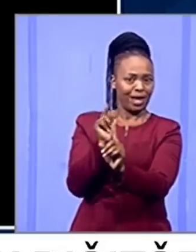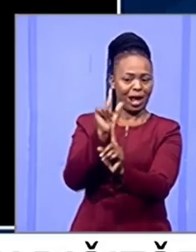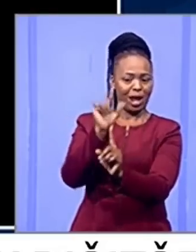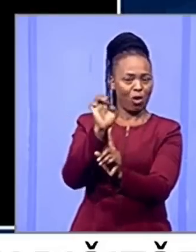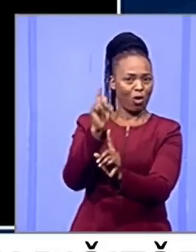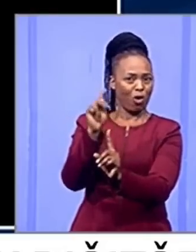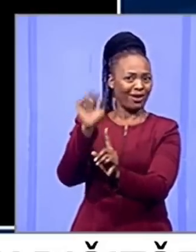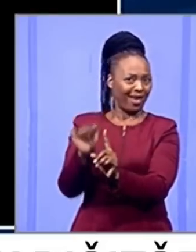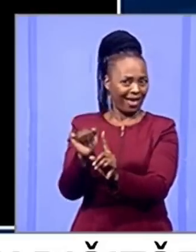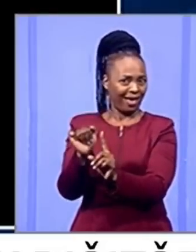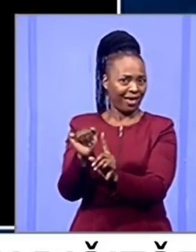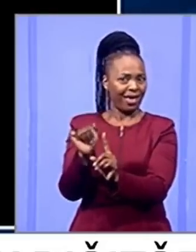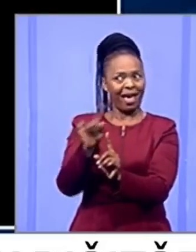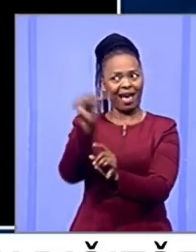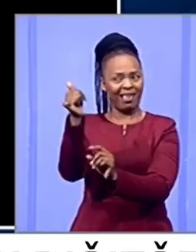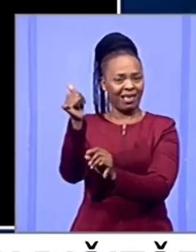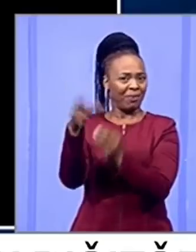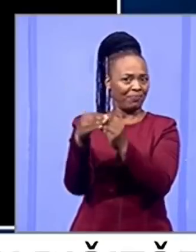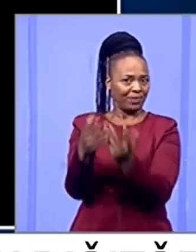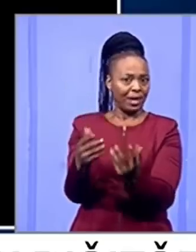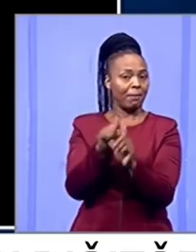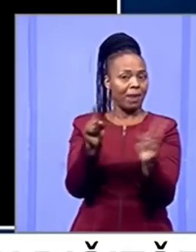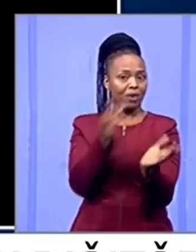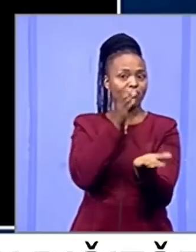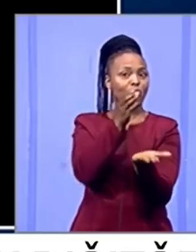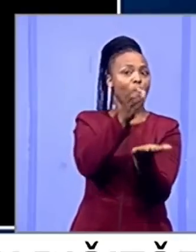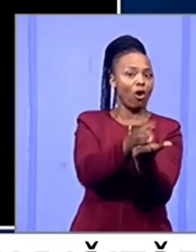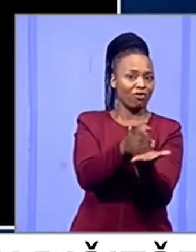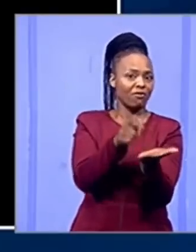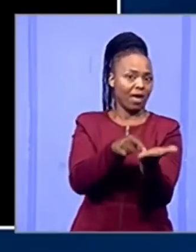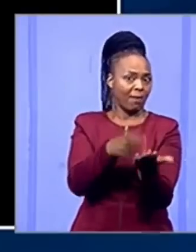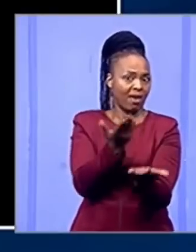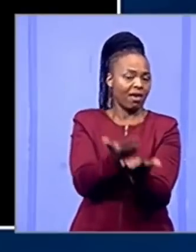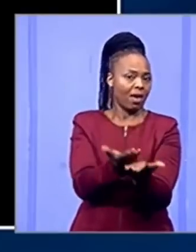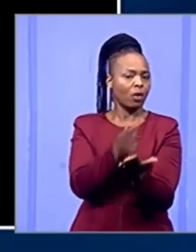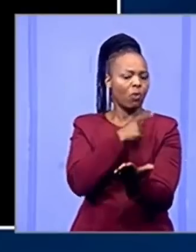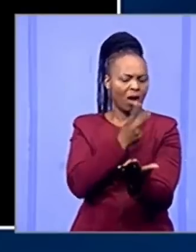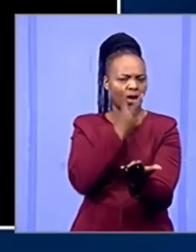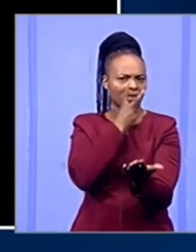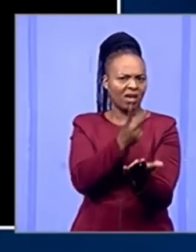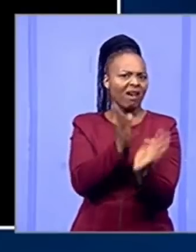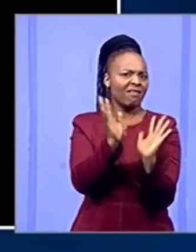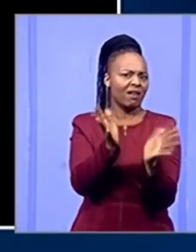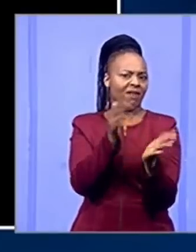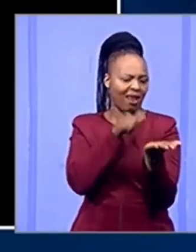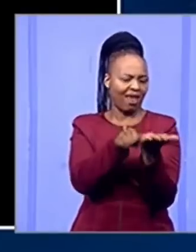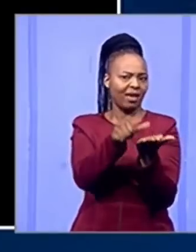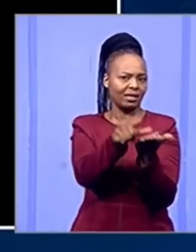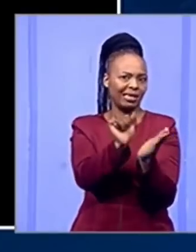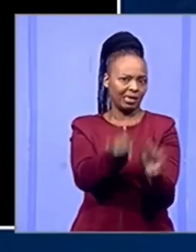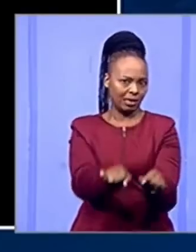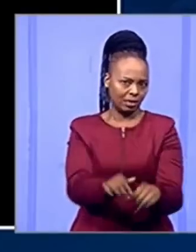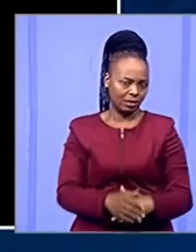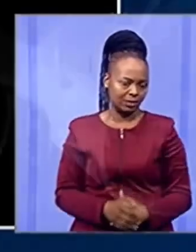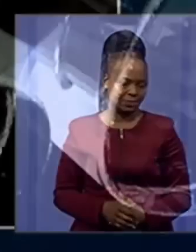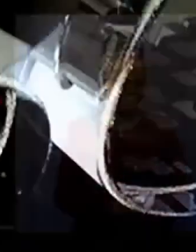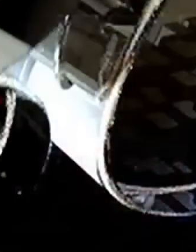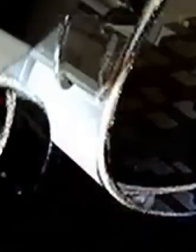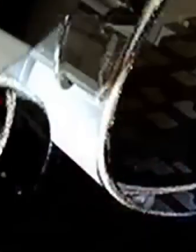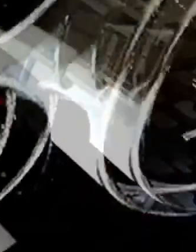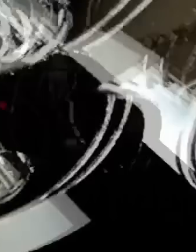people. But I can confirm because I've seen this letter.